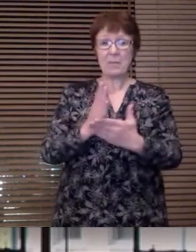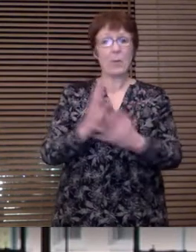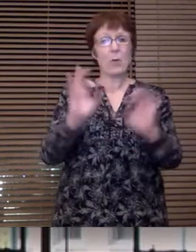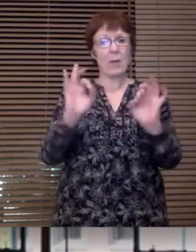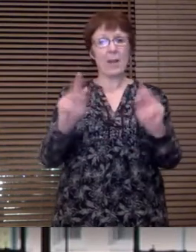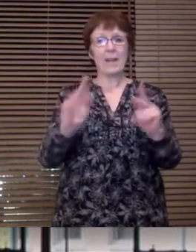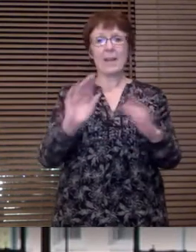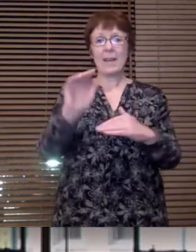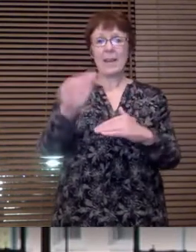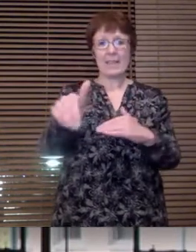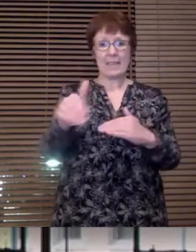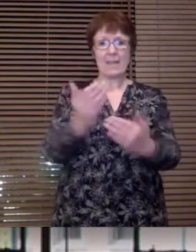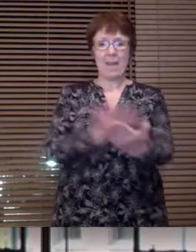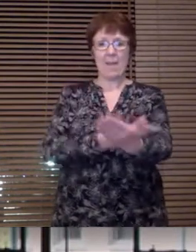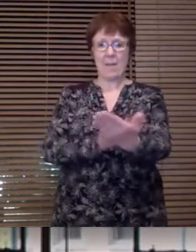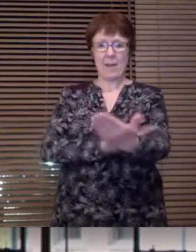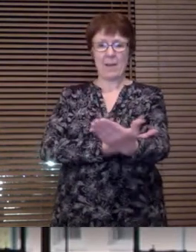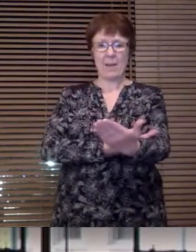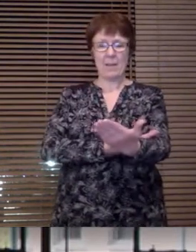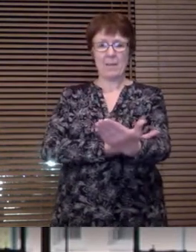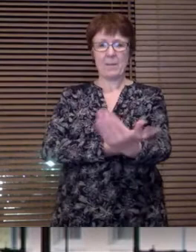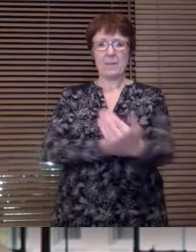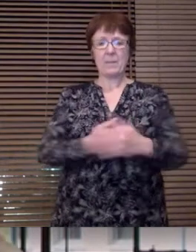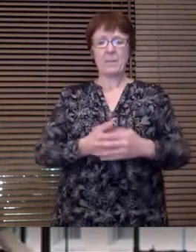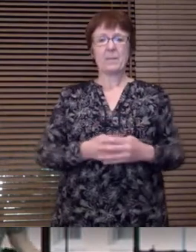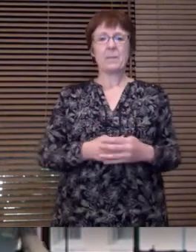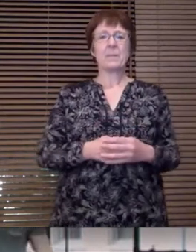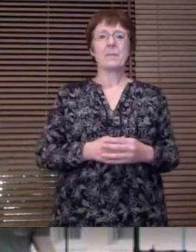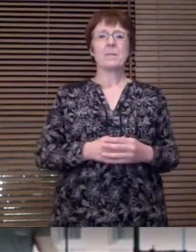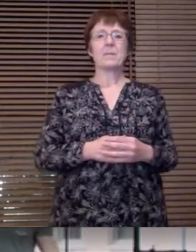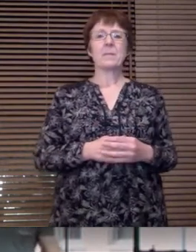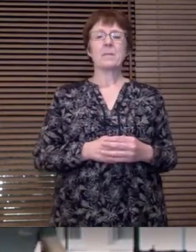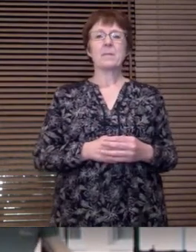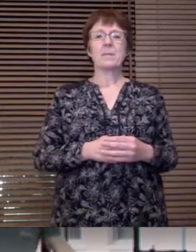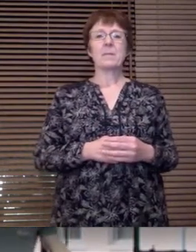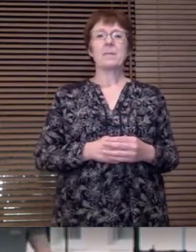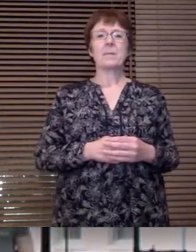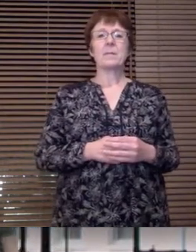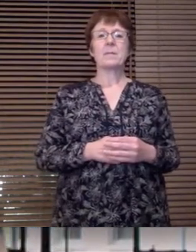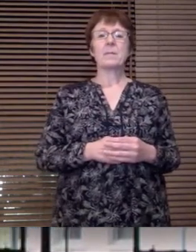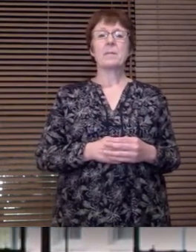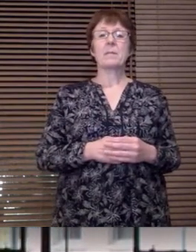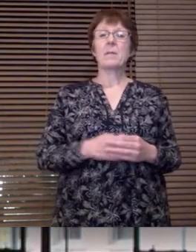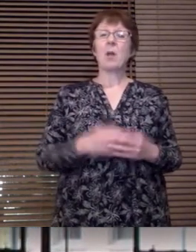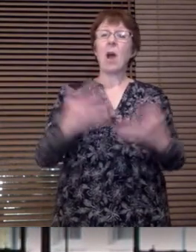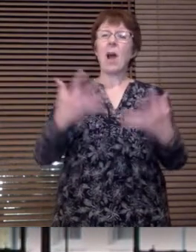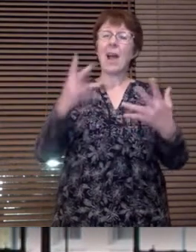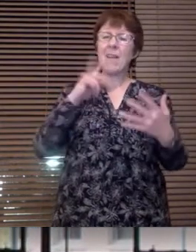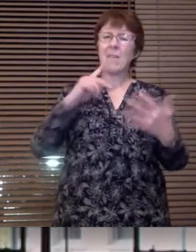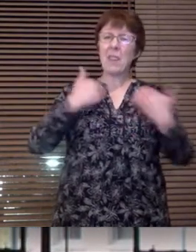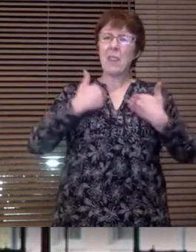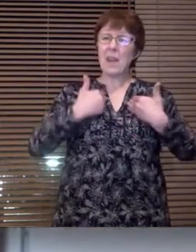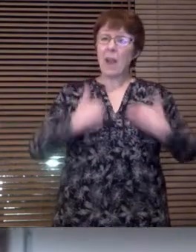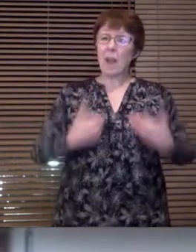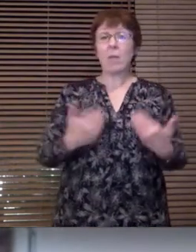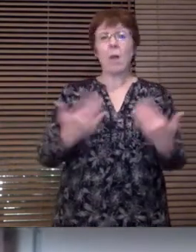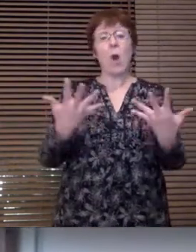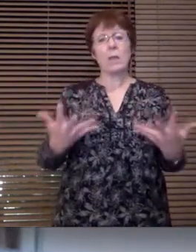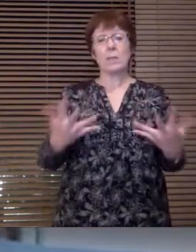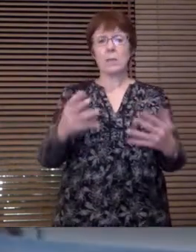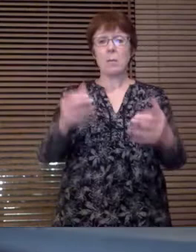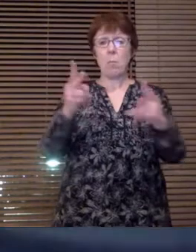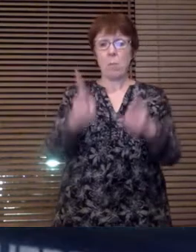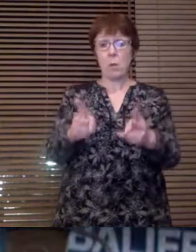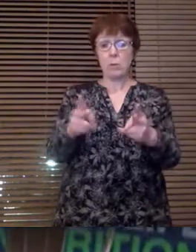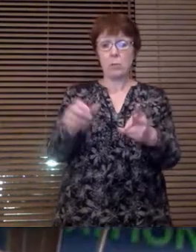exercise, which is caterpillar walks. Hopefully you can keep up with me, guys. If you need at any point, just pause the video, have a little bit extra rest. We're going to get